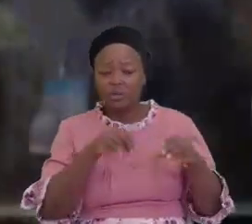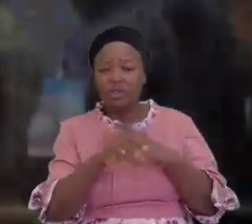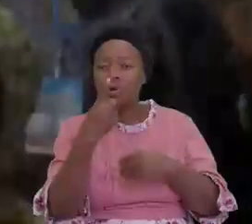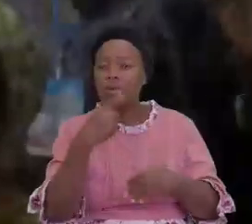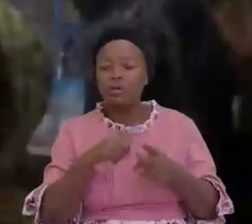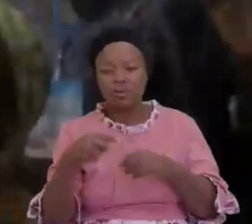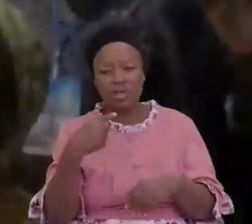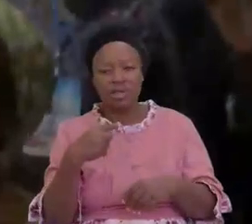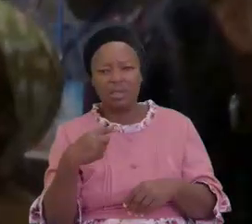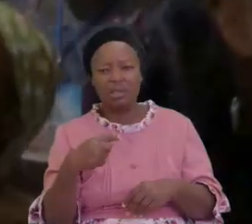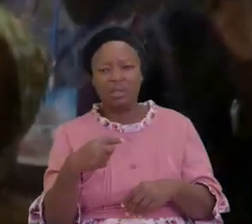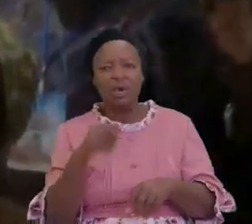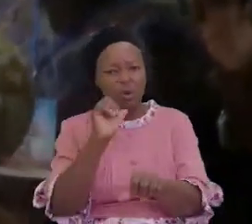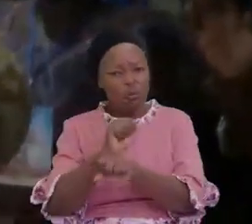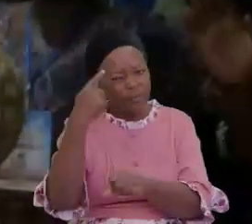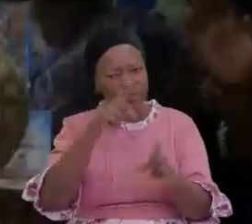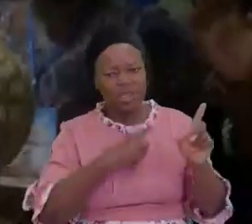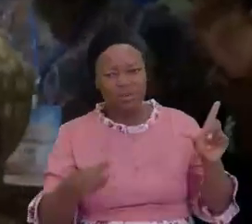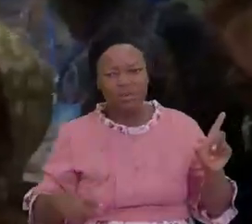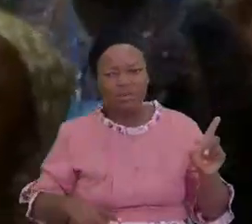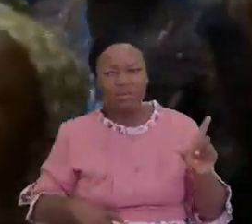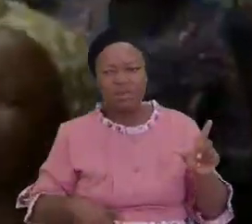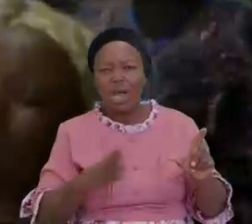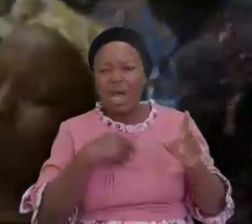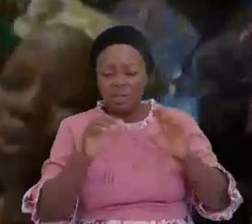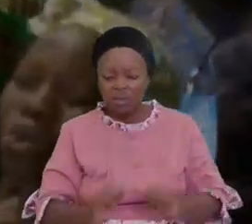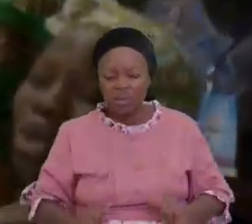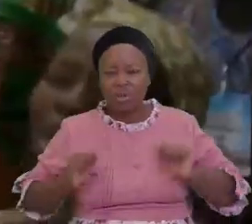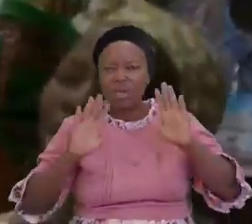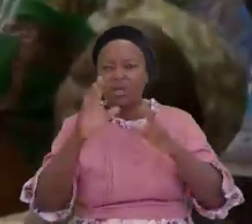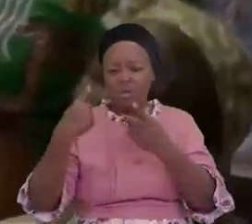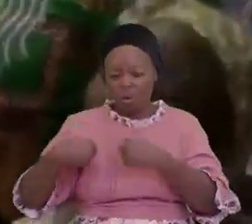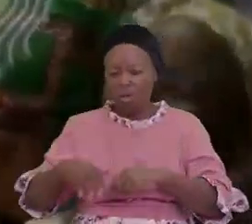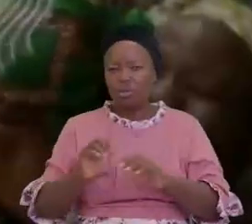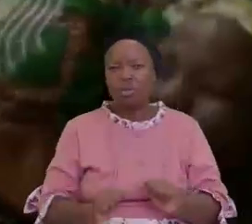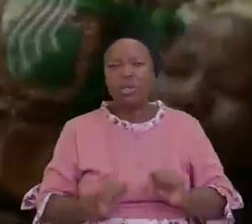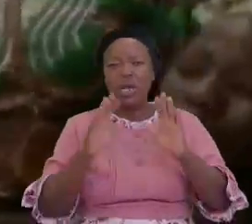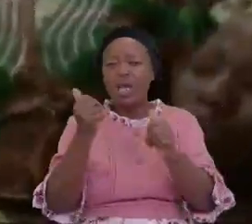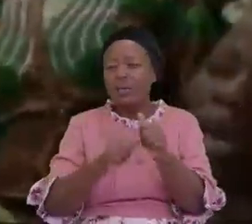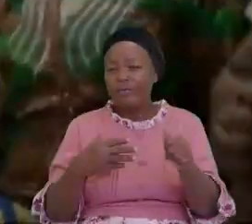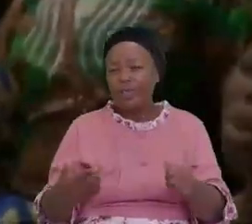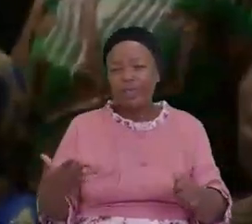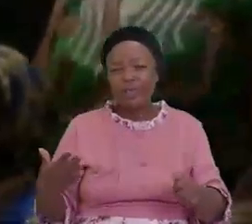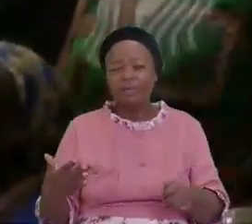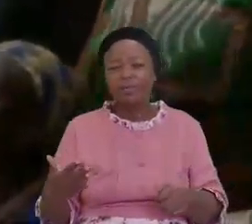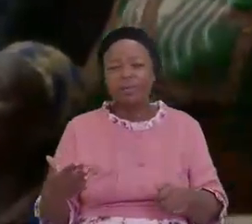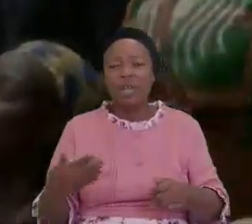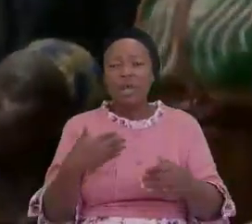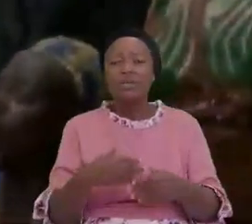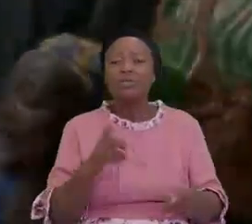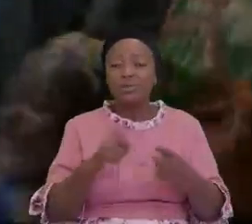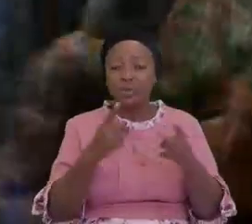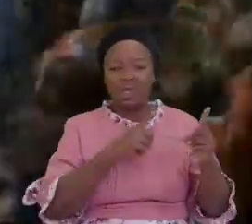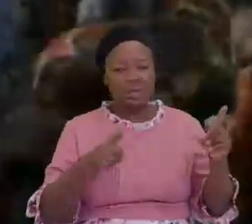Work for the Lord. And surrender your heart and surrender everything before the